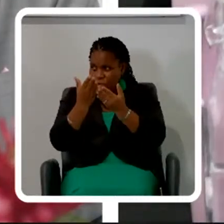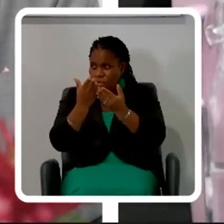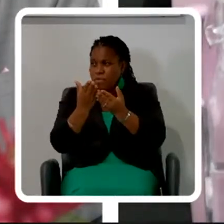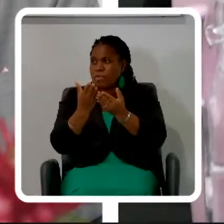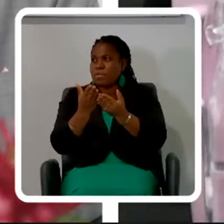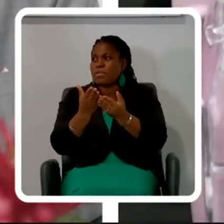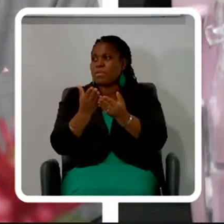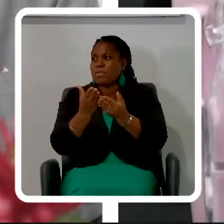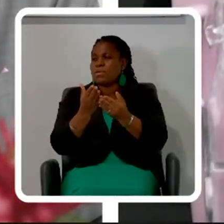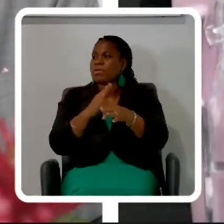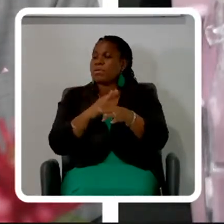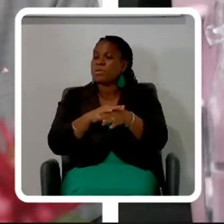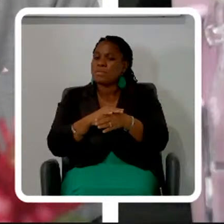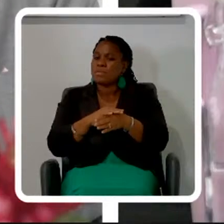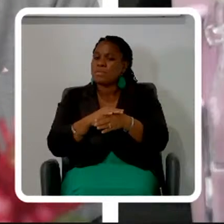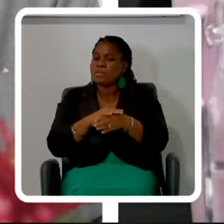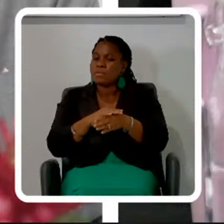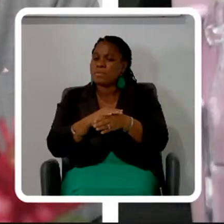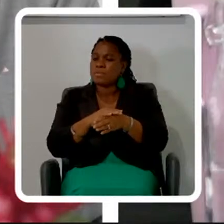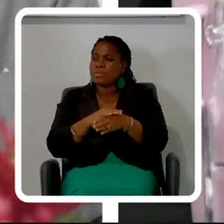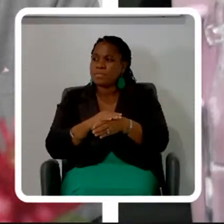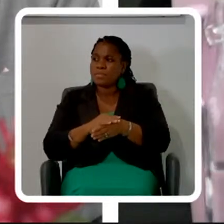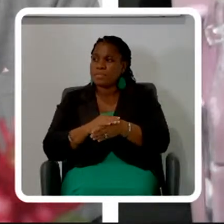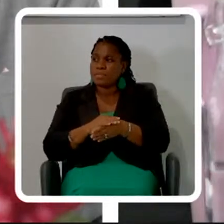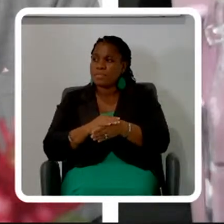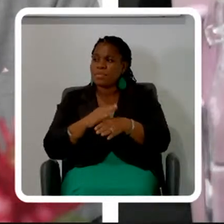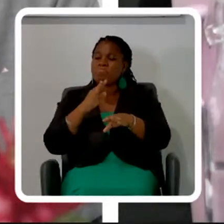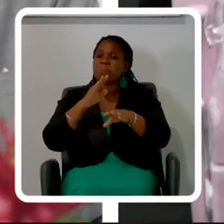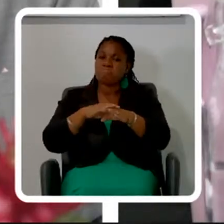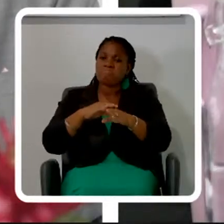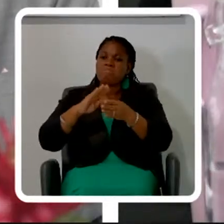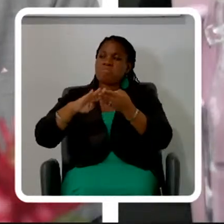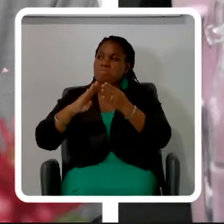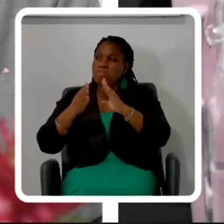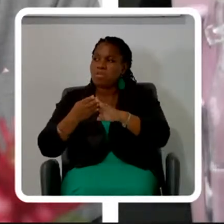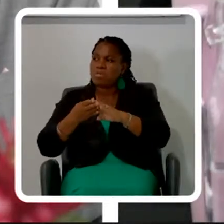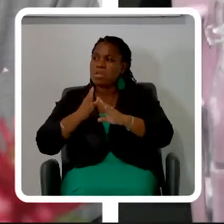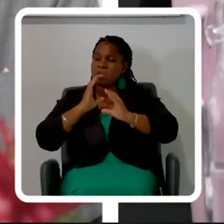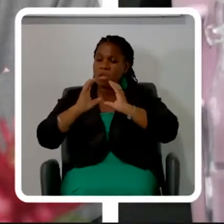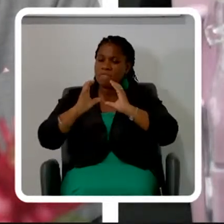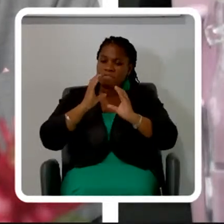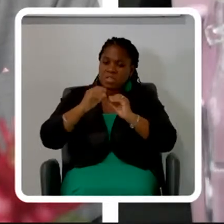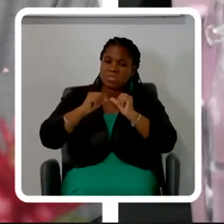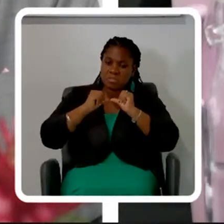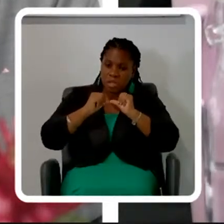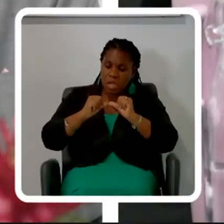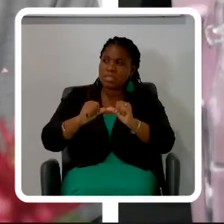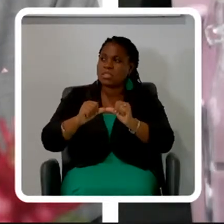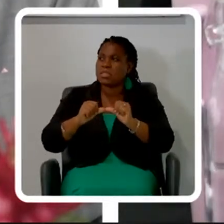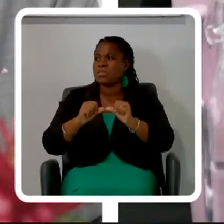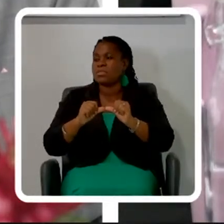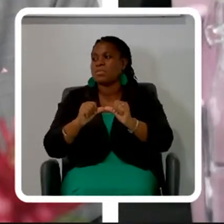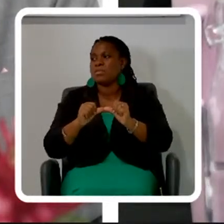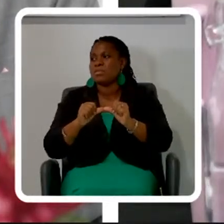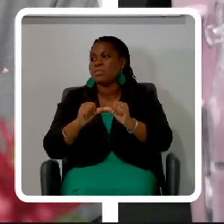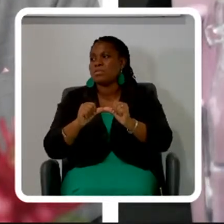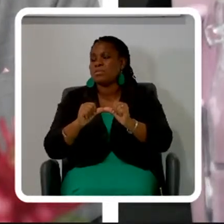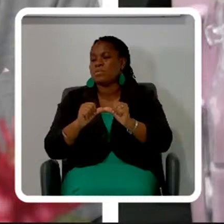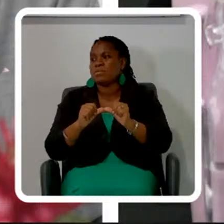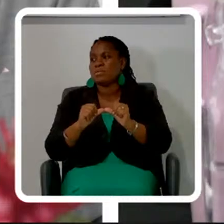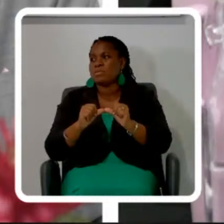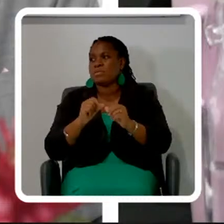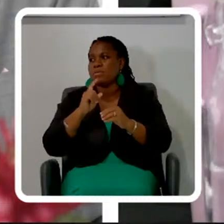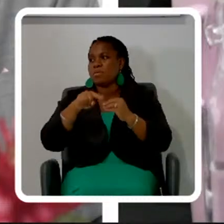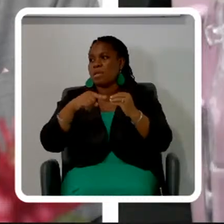90-day campaign. I know that there are some community conversations which are now underway. Senior citizens have been engaged. There was